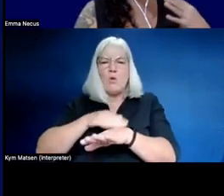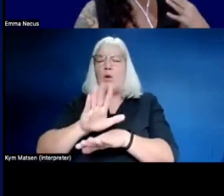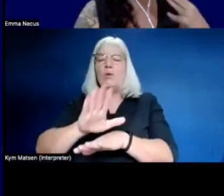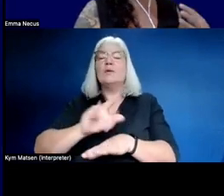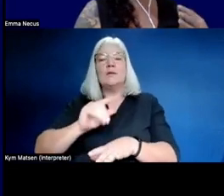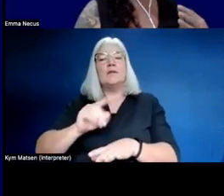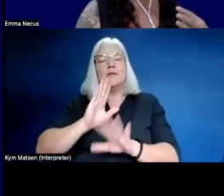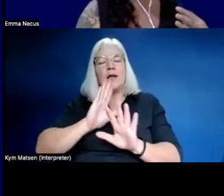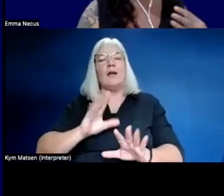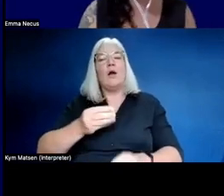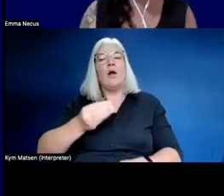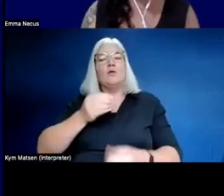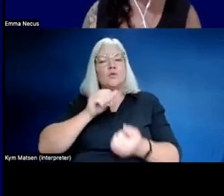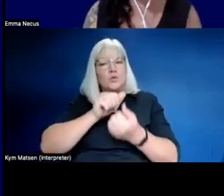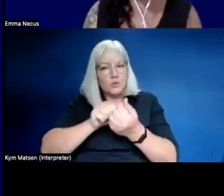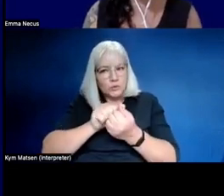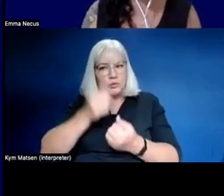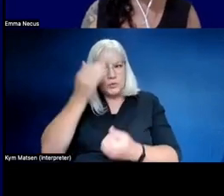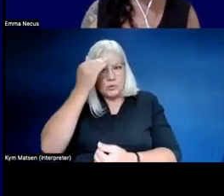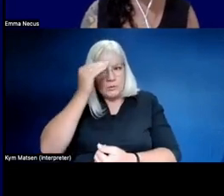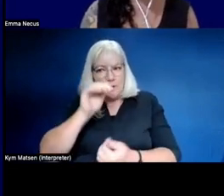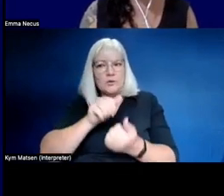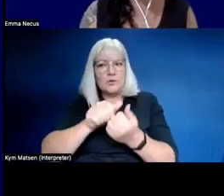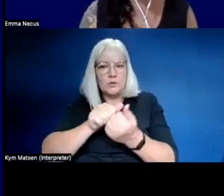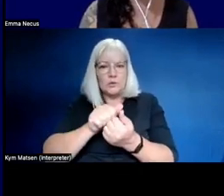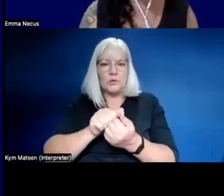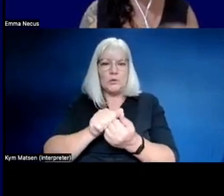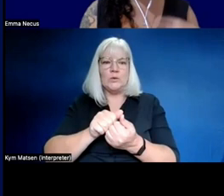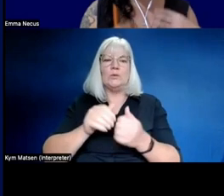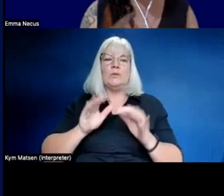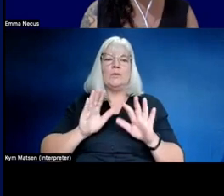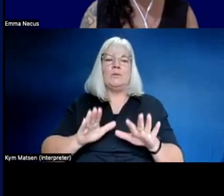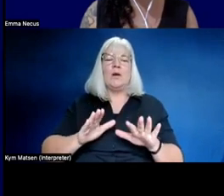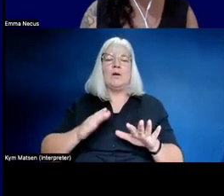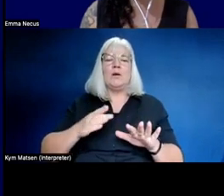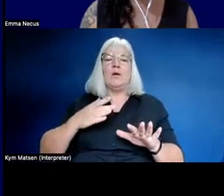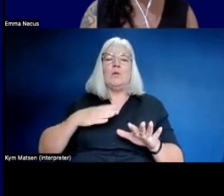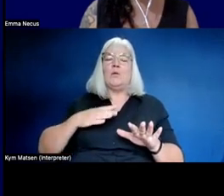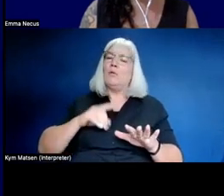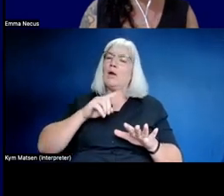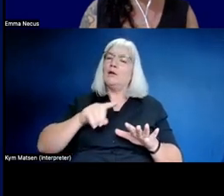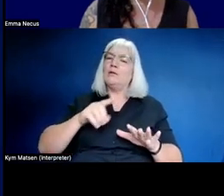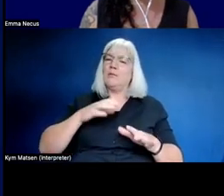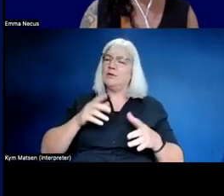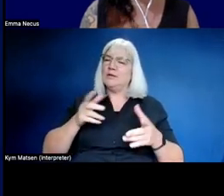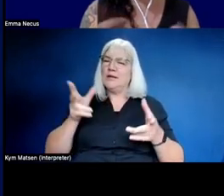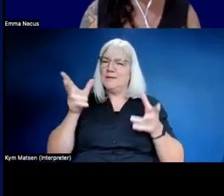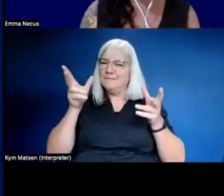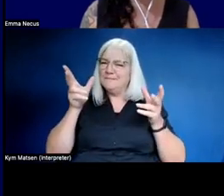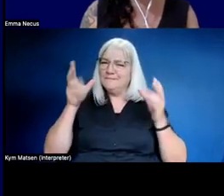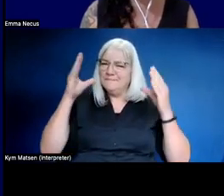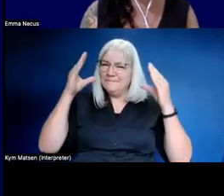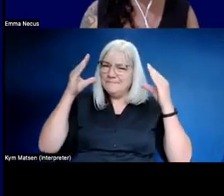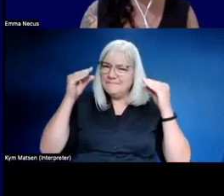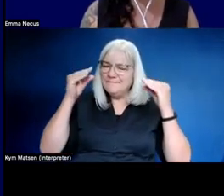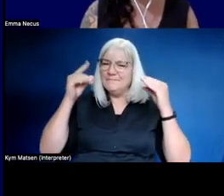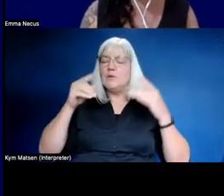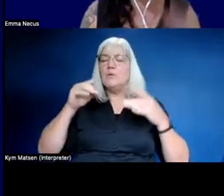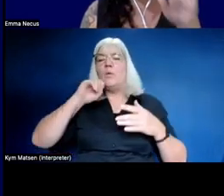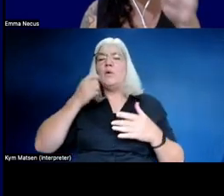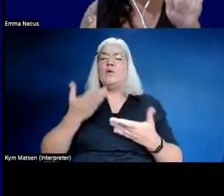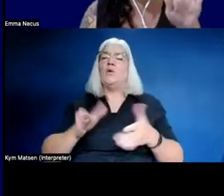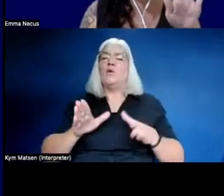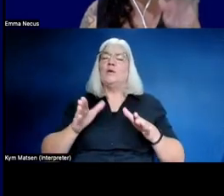and limited sound by using key signing or physically showing her, so